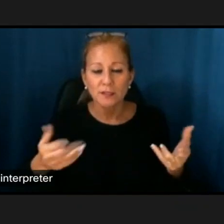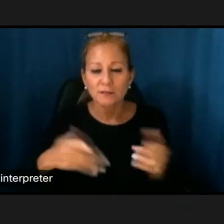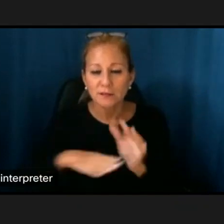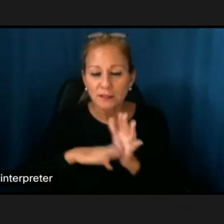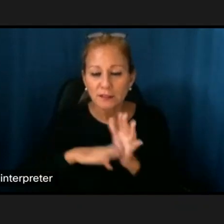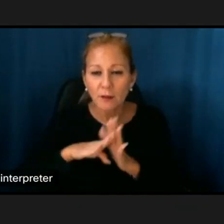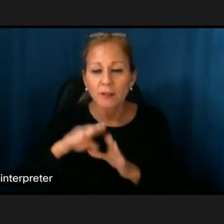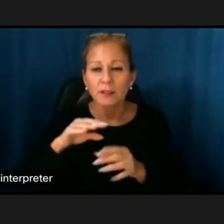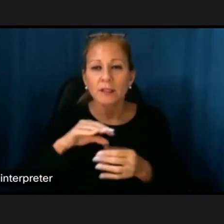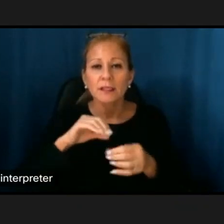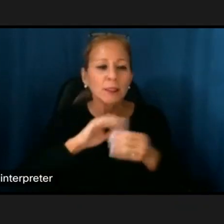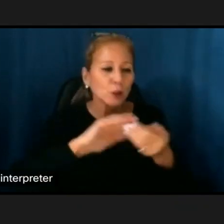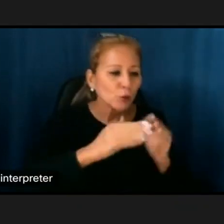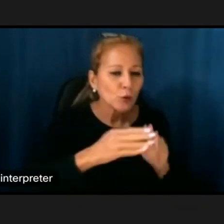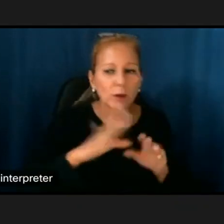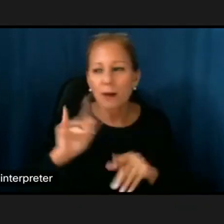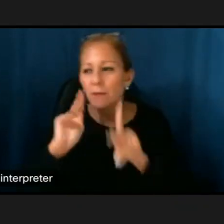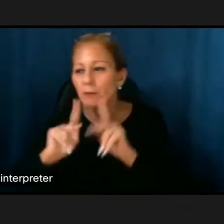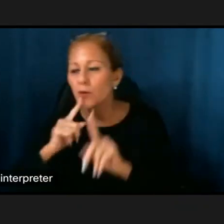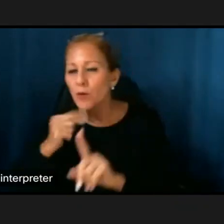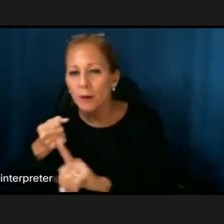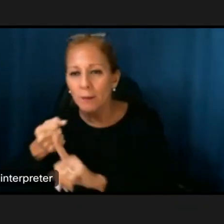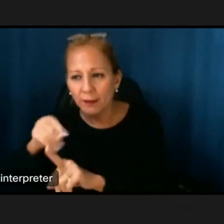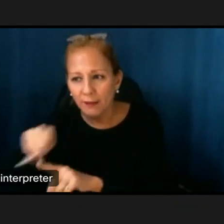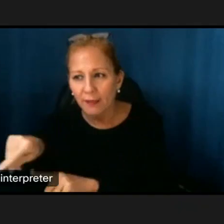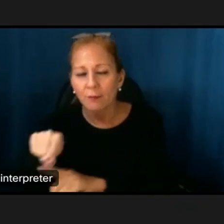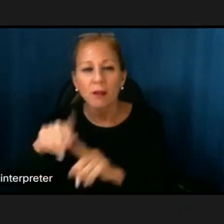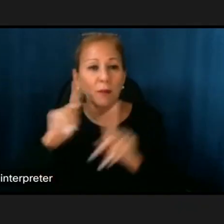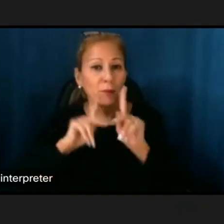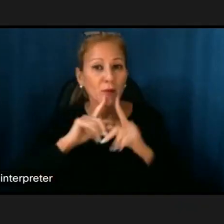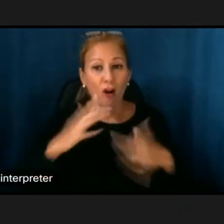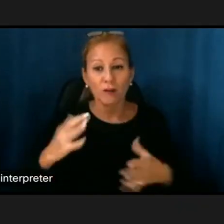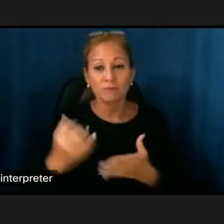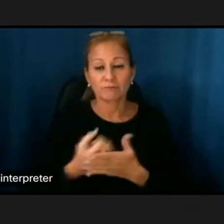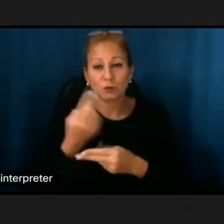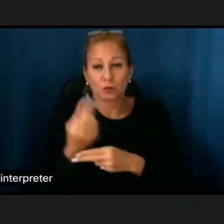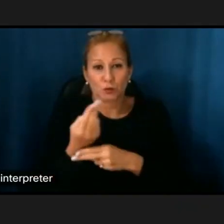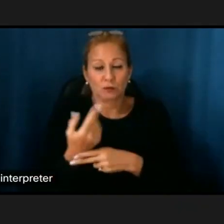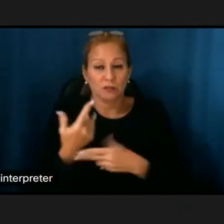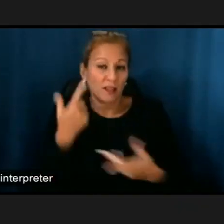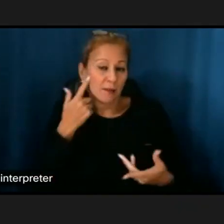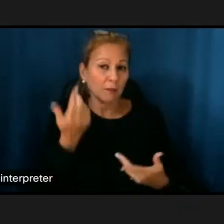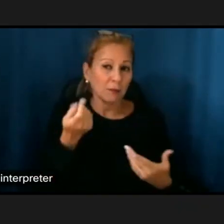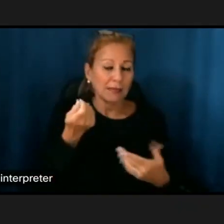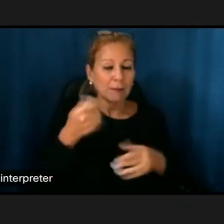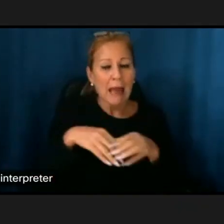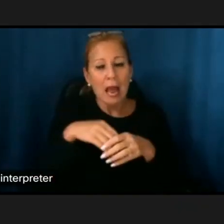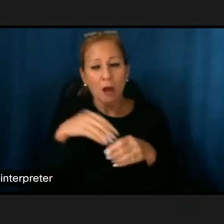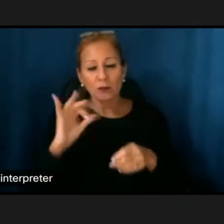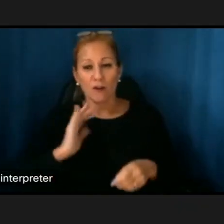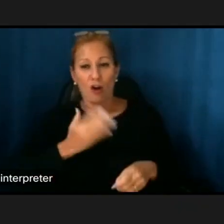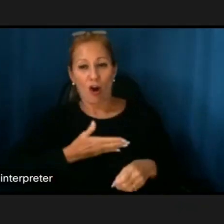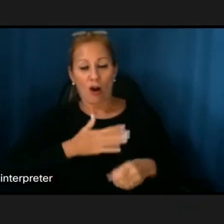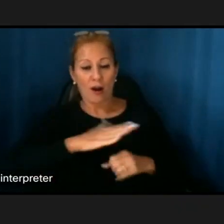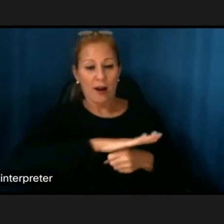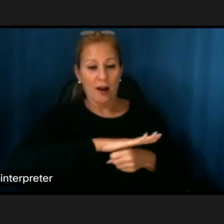in community by people impacted and that people are already using. It might be a little bit outside of our specific area